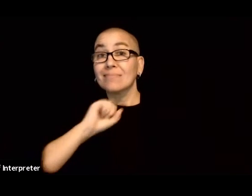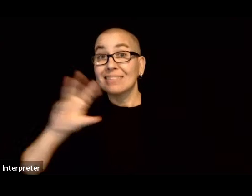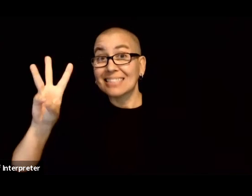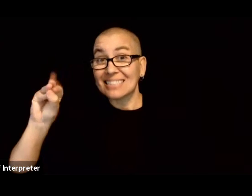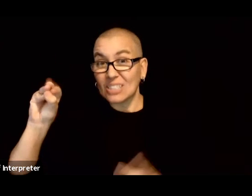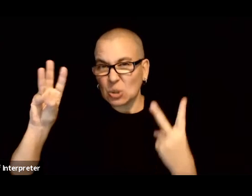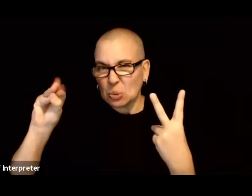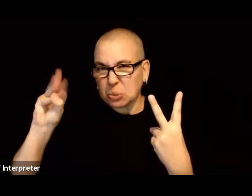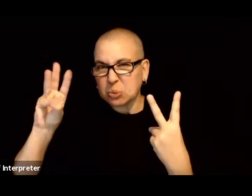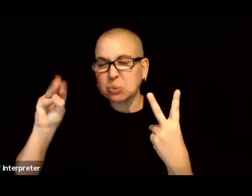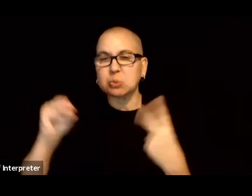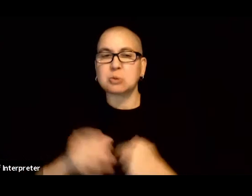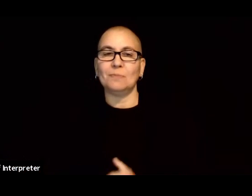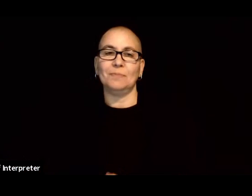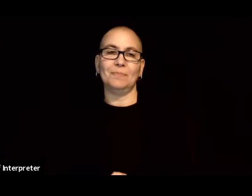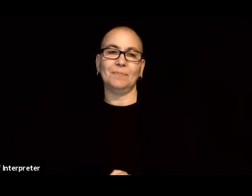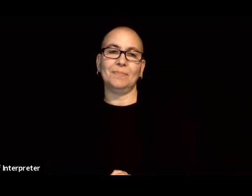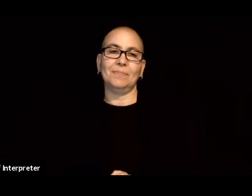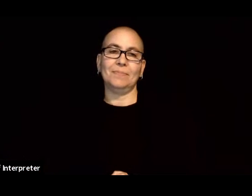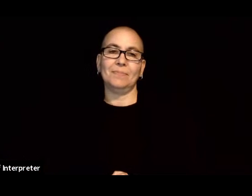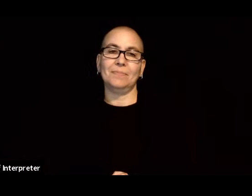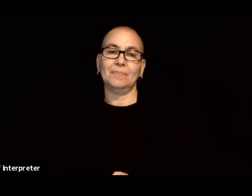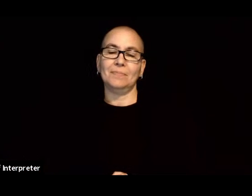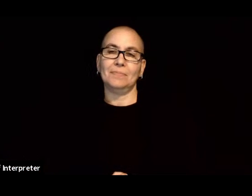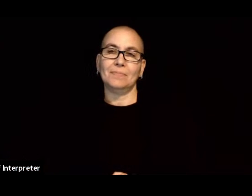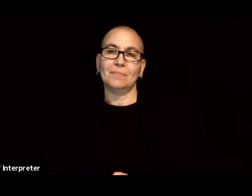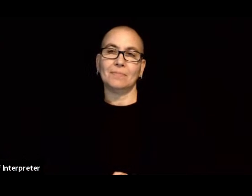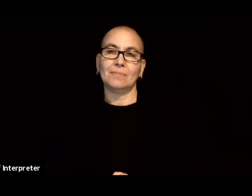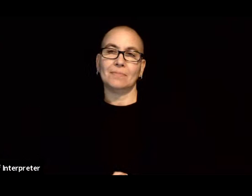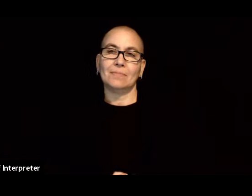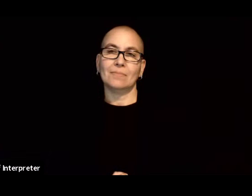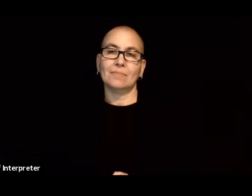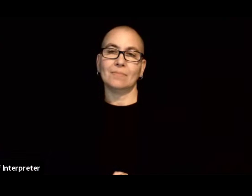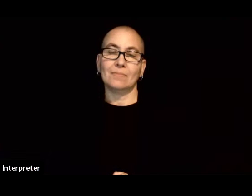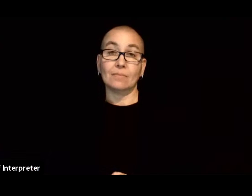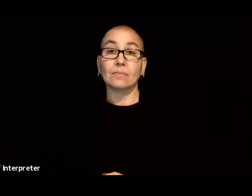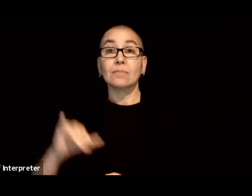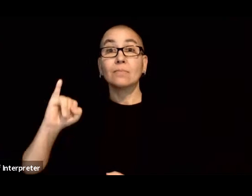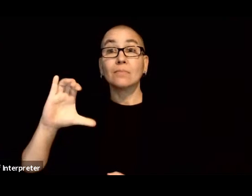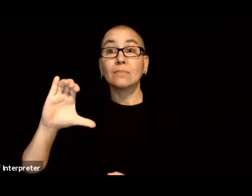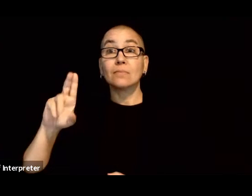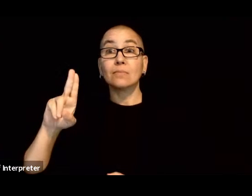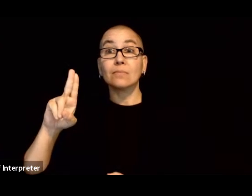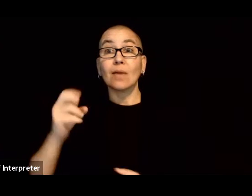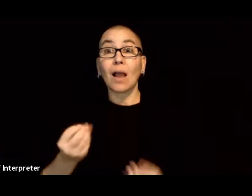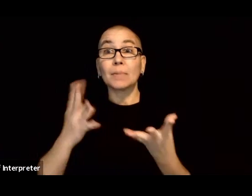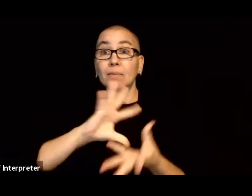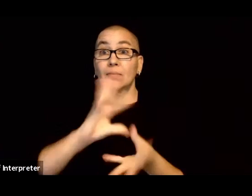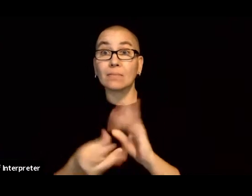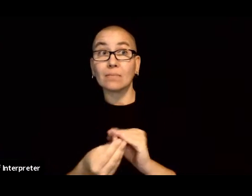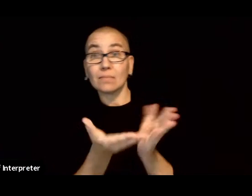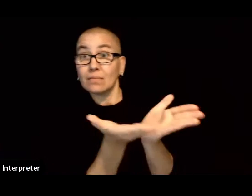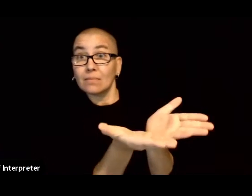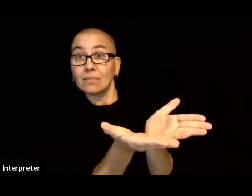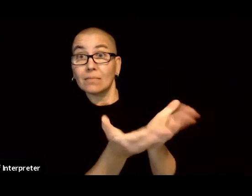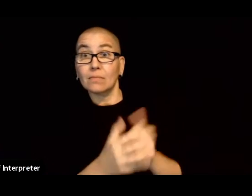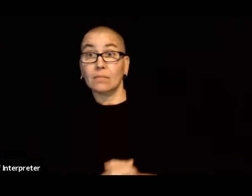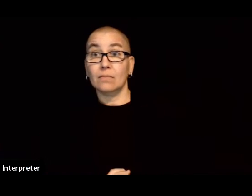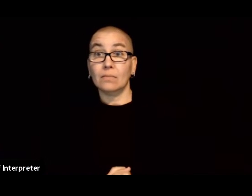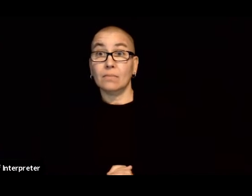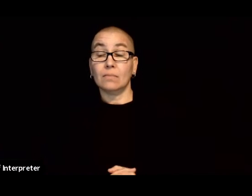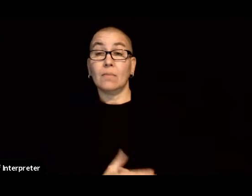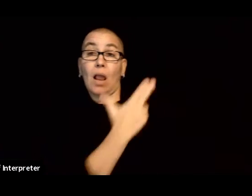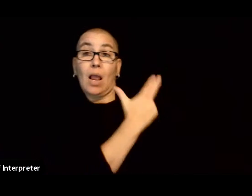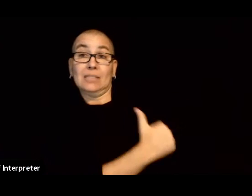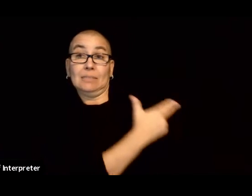2,414 total people have received intensive care. 469 people are in the hospital today, 137 of them